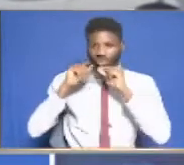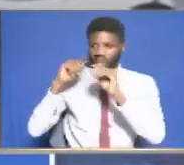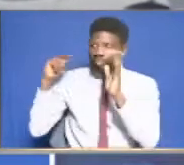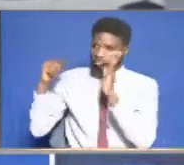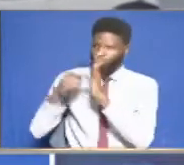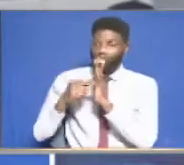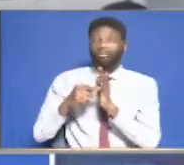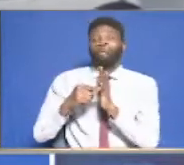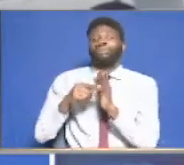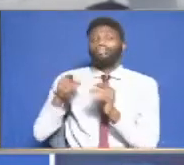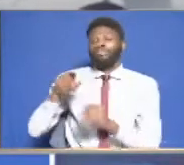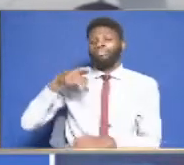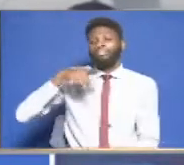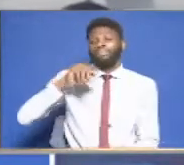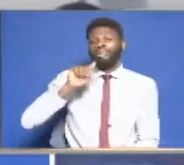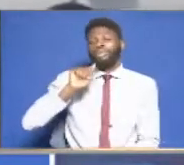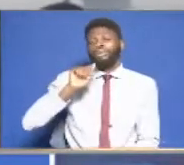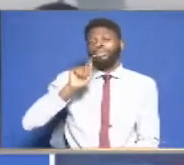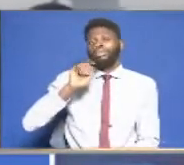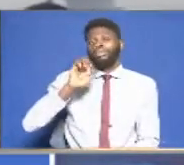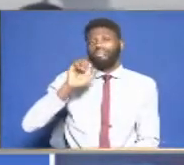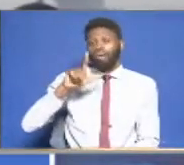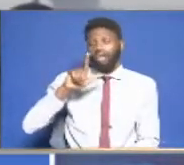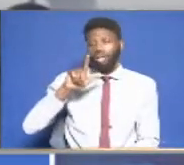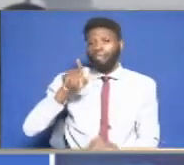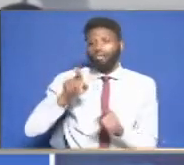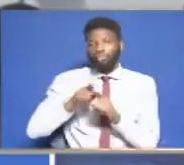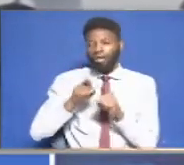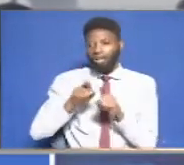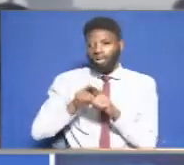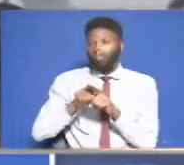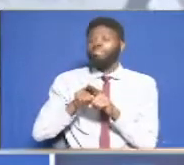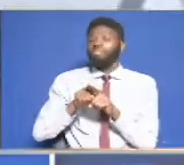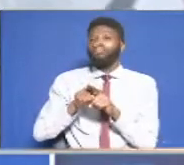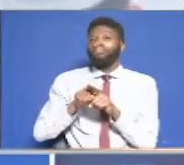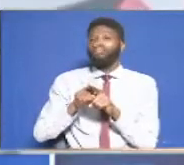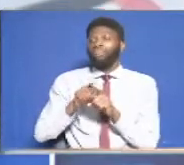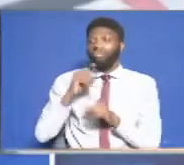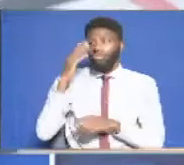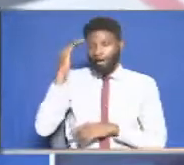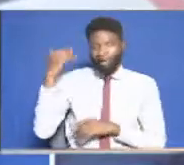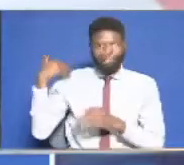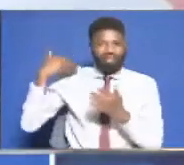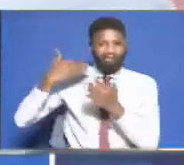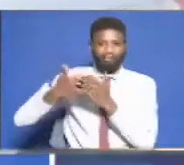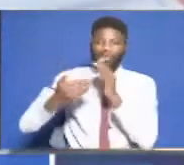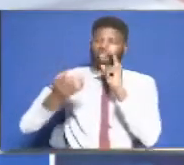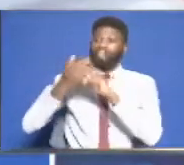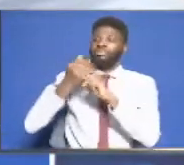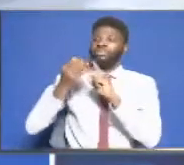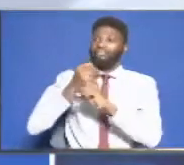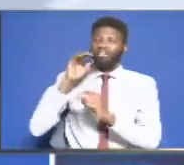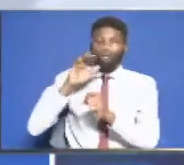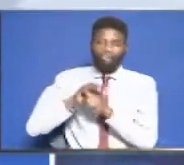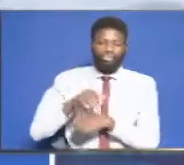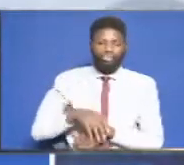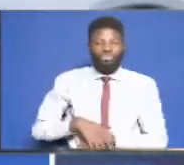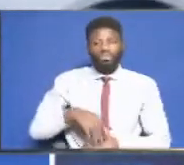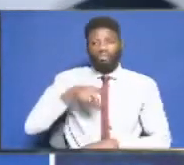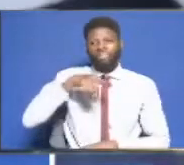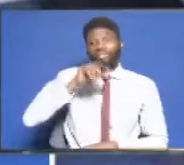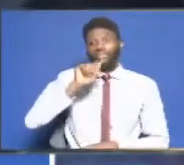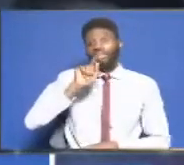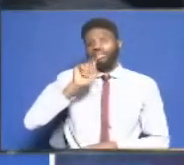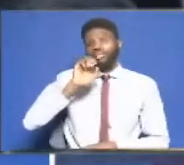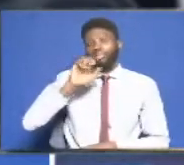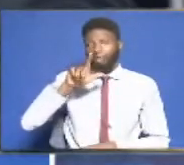and his navigator to Seth Khan because of their achievements in the motor sport industry. Karan Patel, who has taken